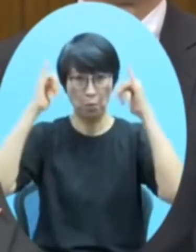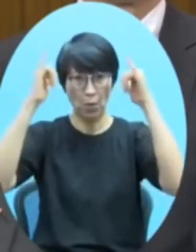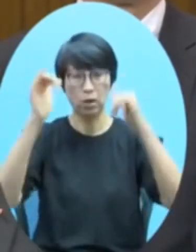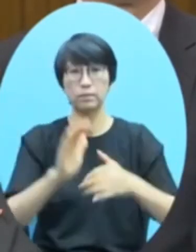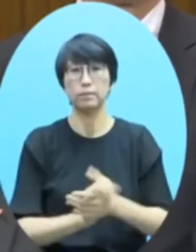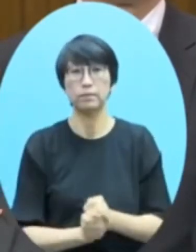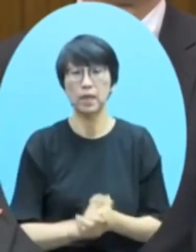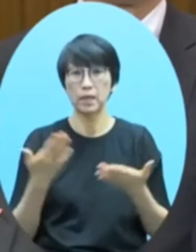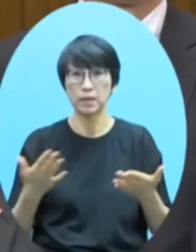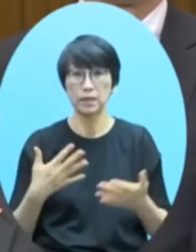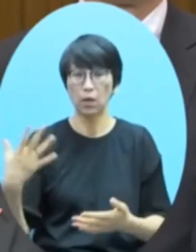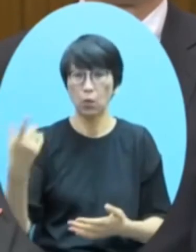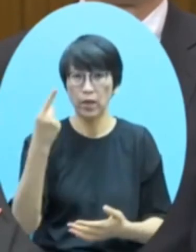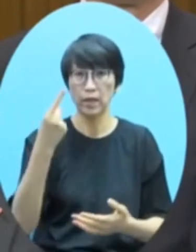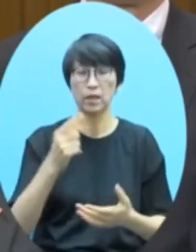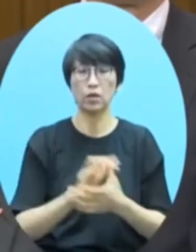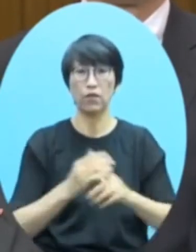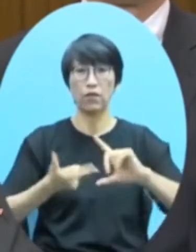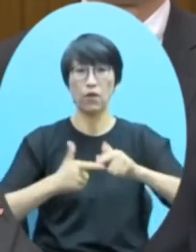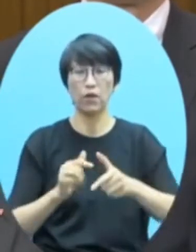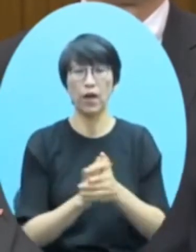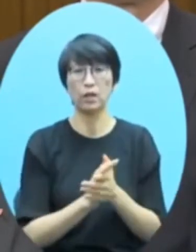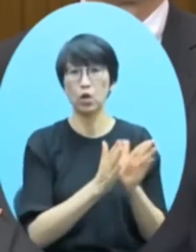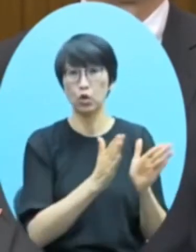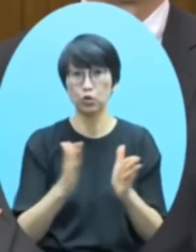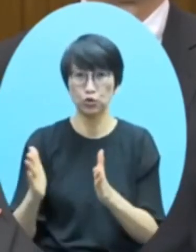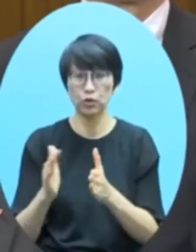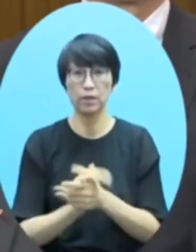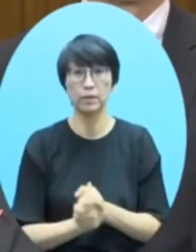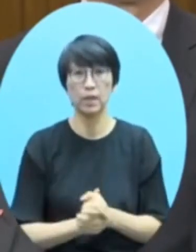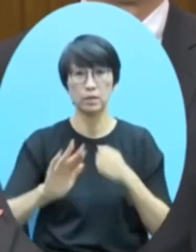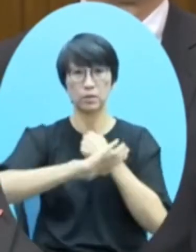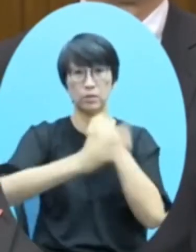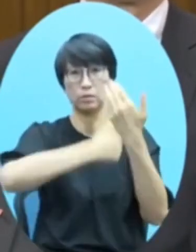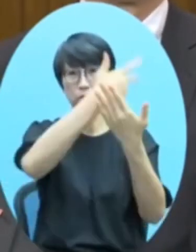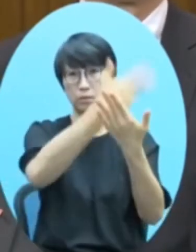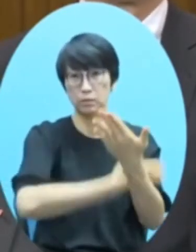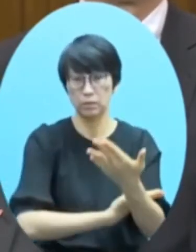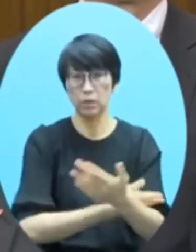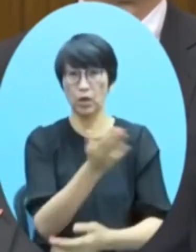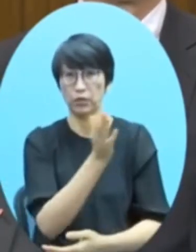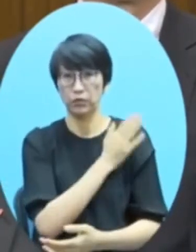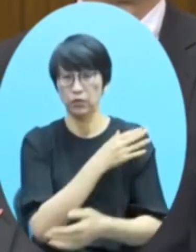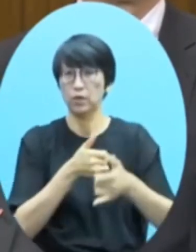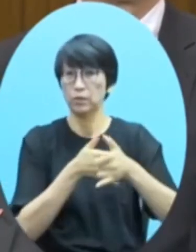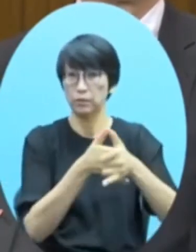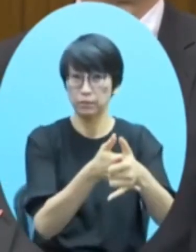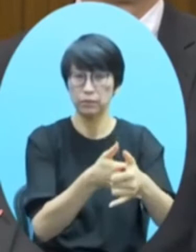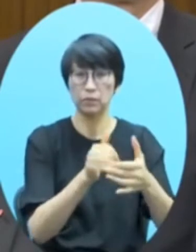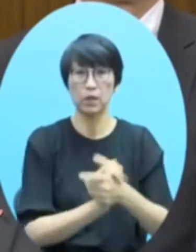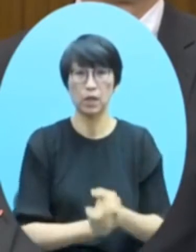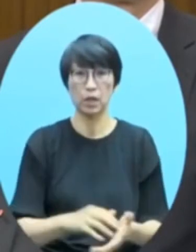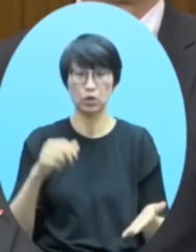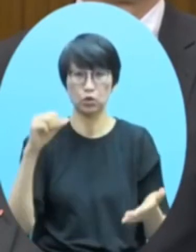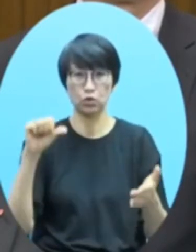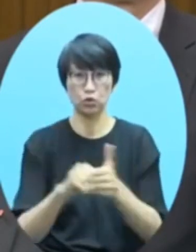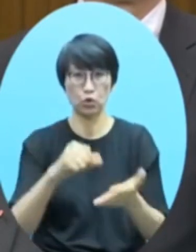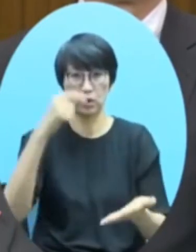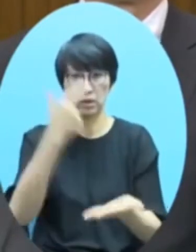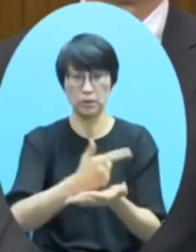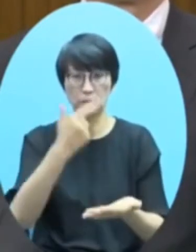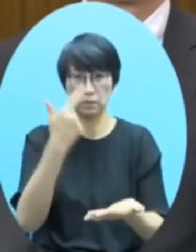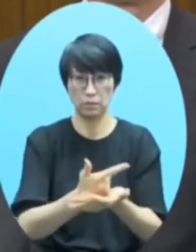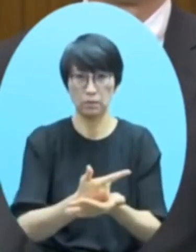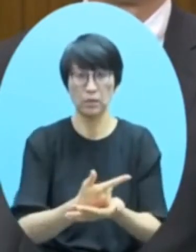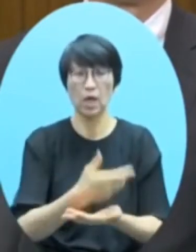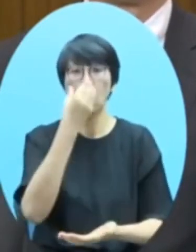The only way to deal with this is to rely on the rule of law, which is the most important core value